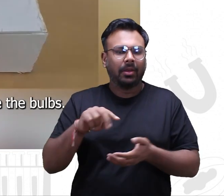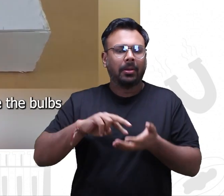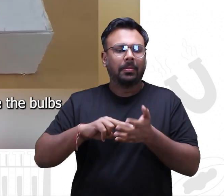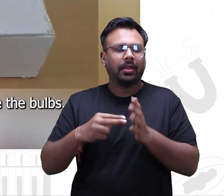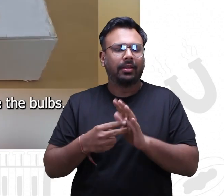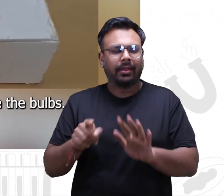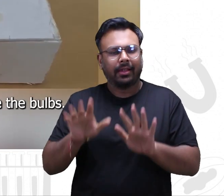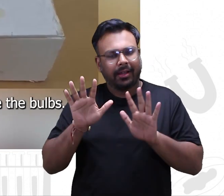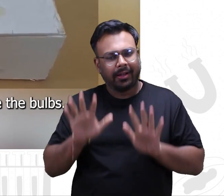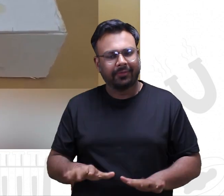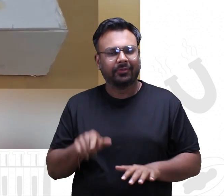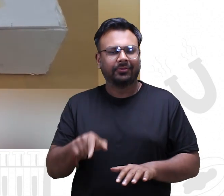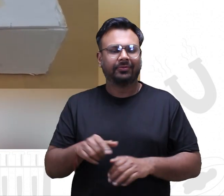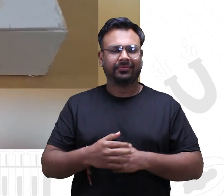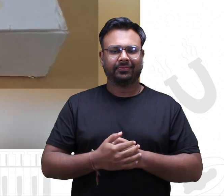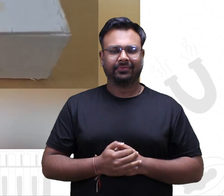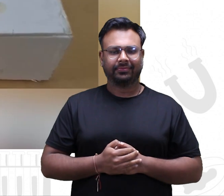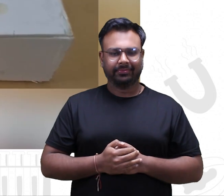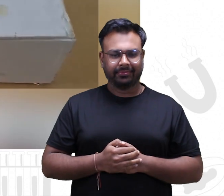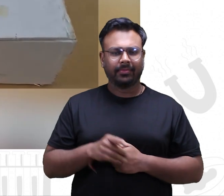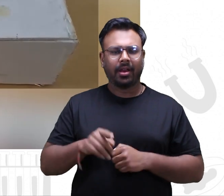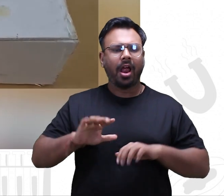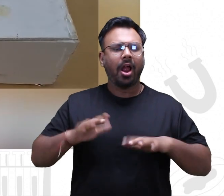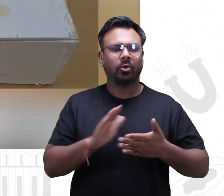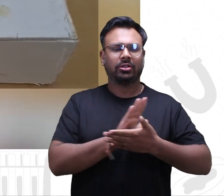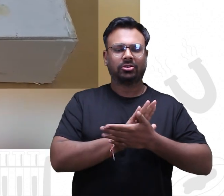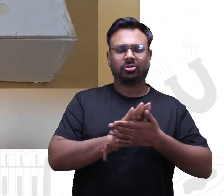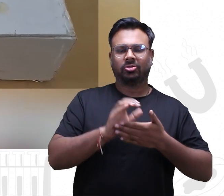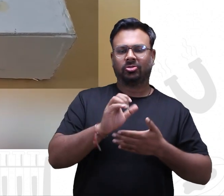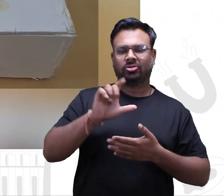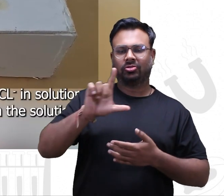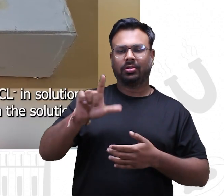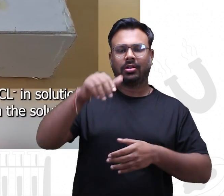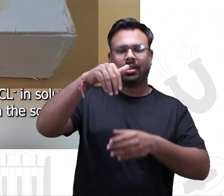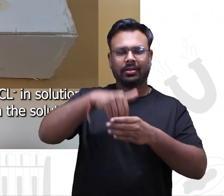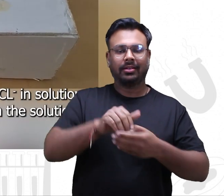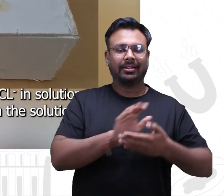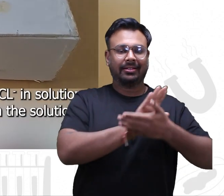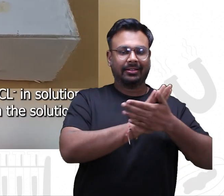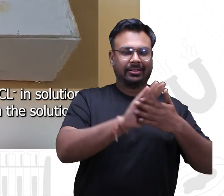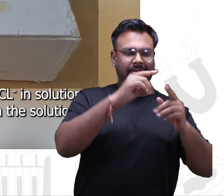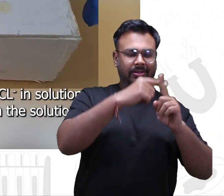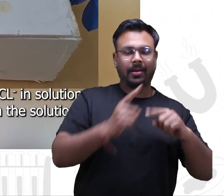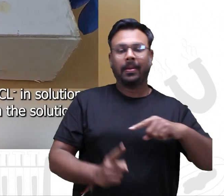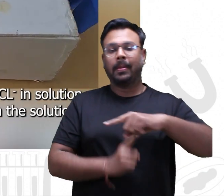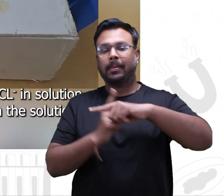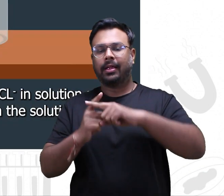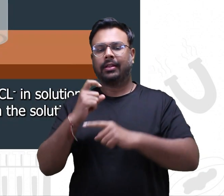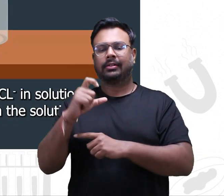observe the bulbs. Observation: the bulb glows brightly. This is because hydrochloric